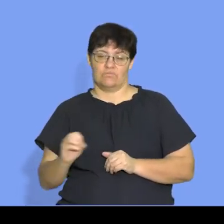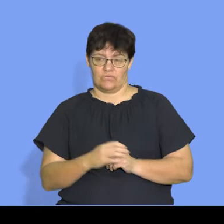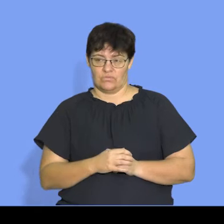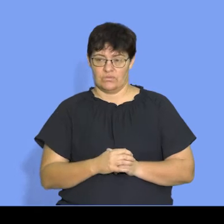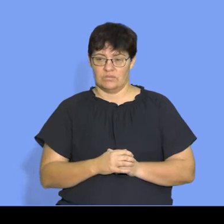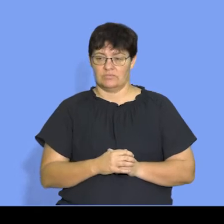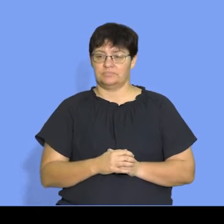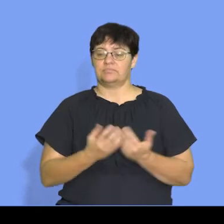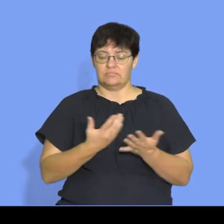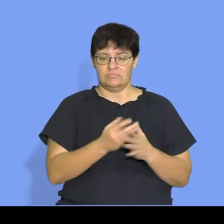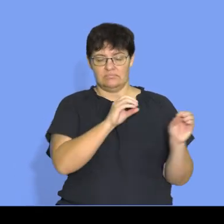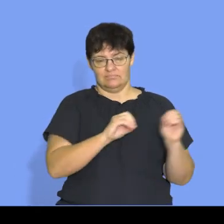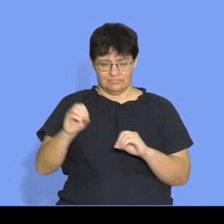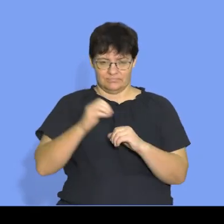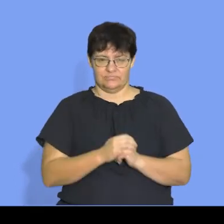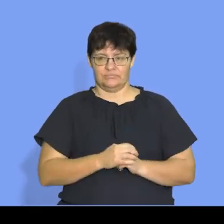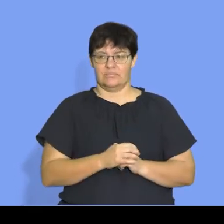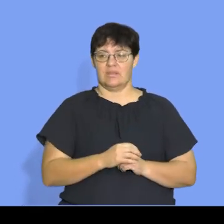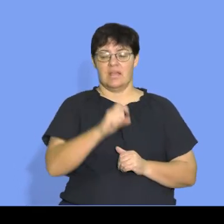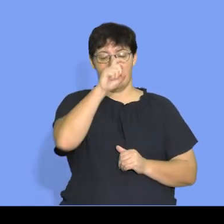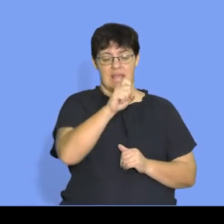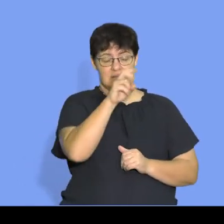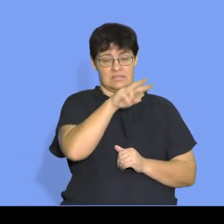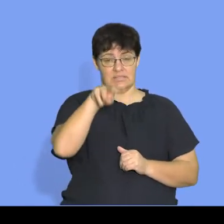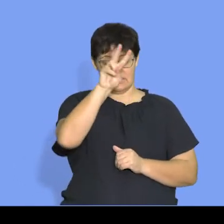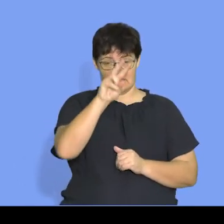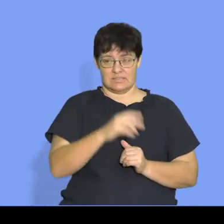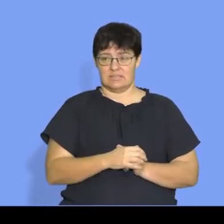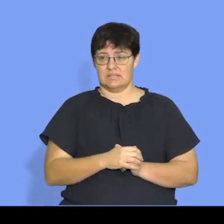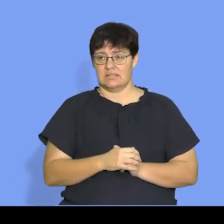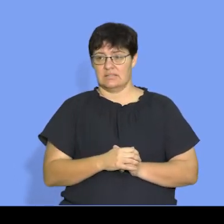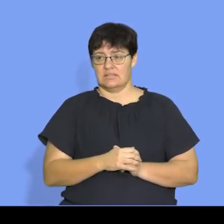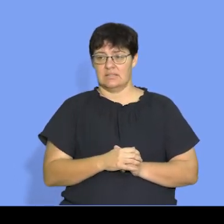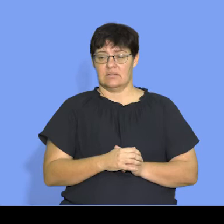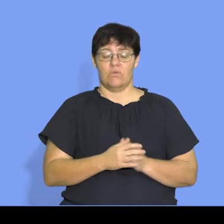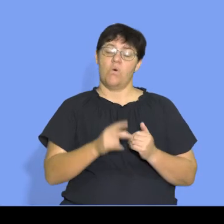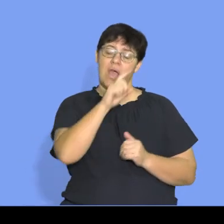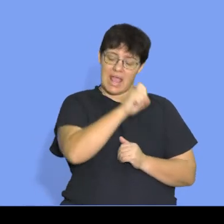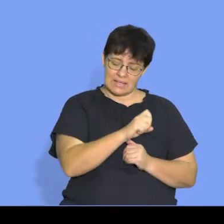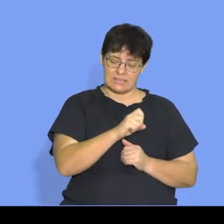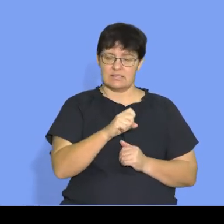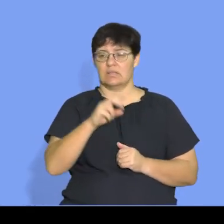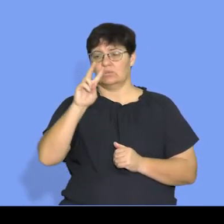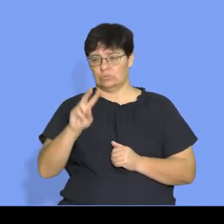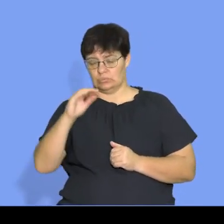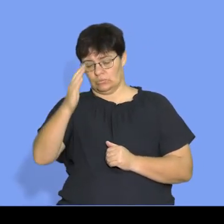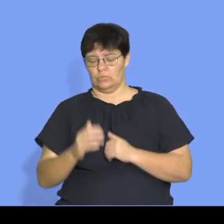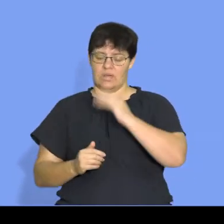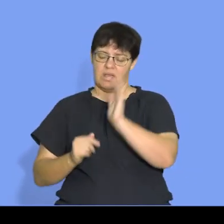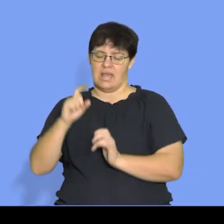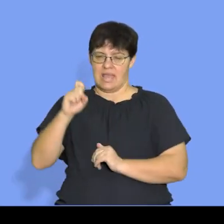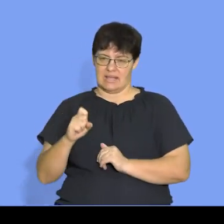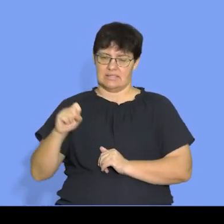you factorize this, becomes x and 2, x and 2, and then